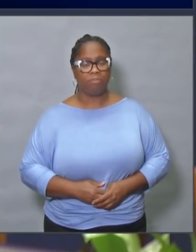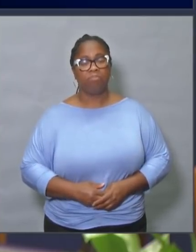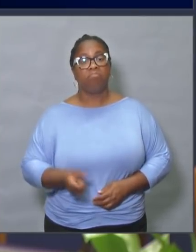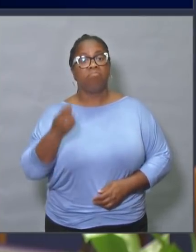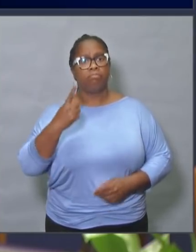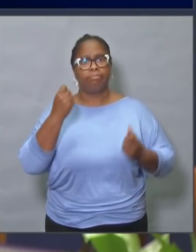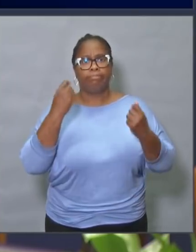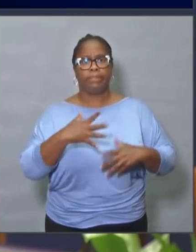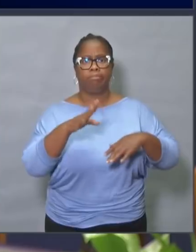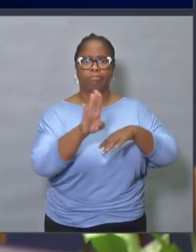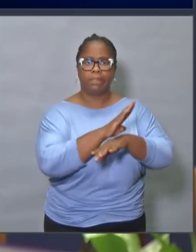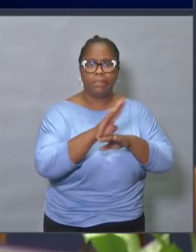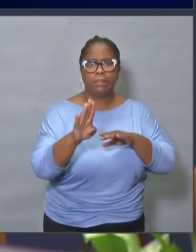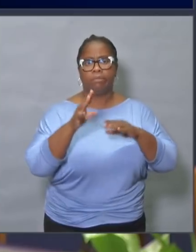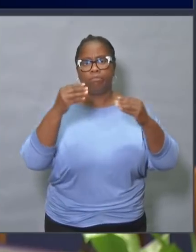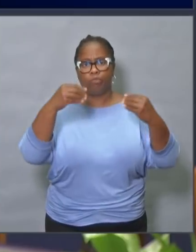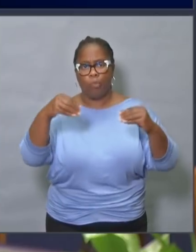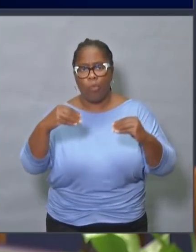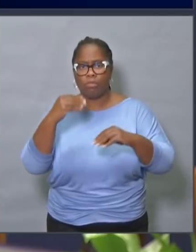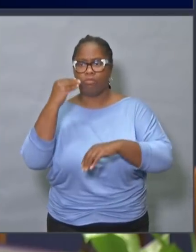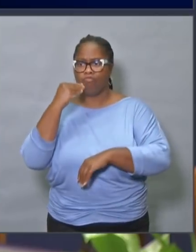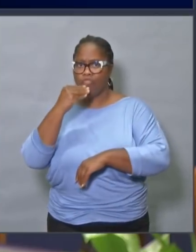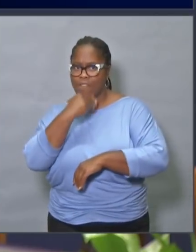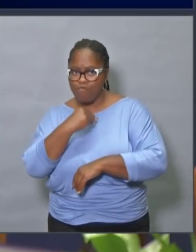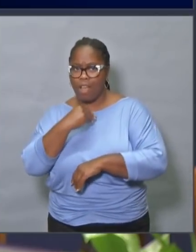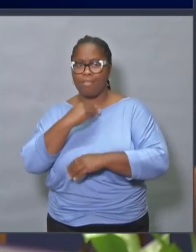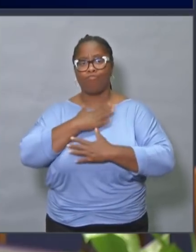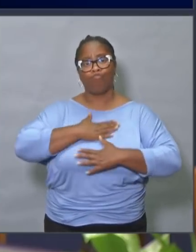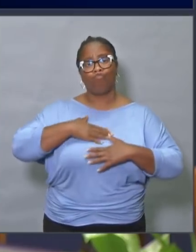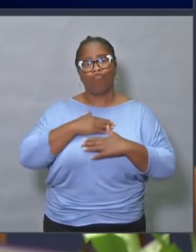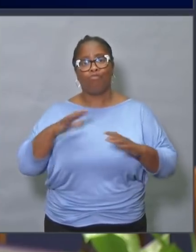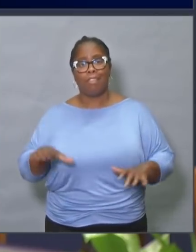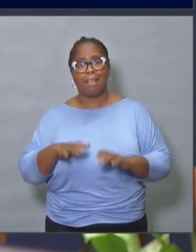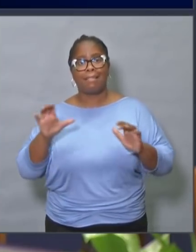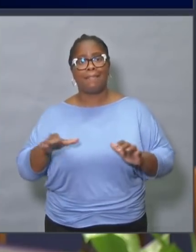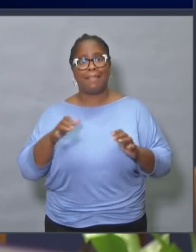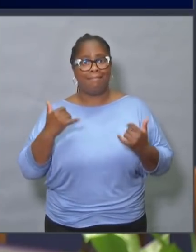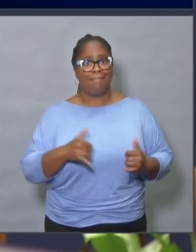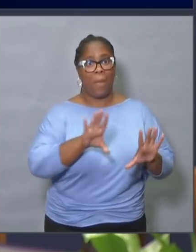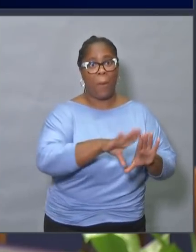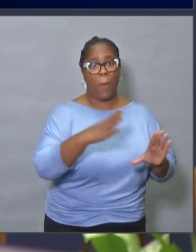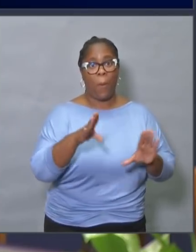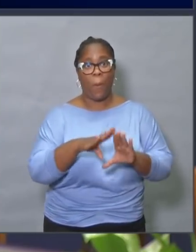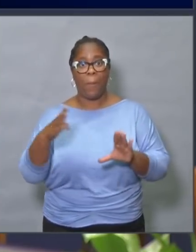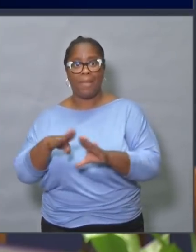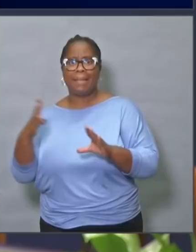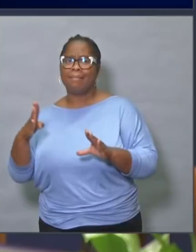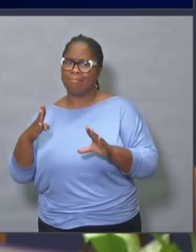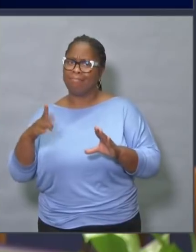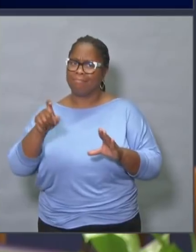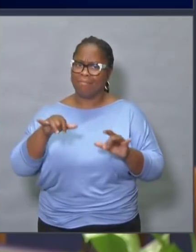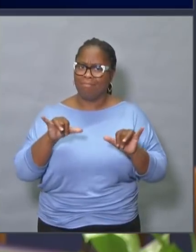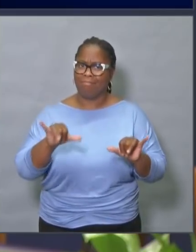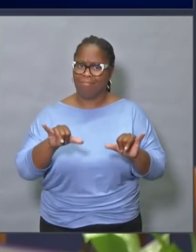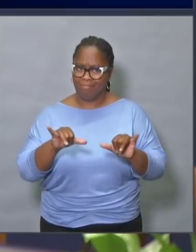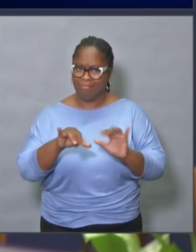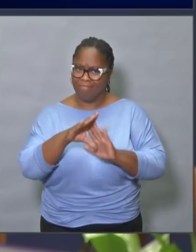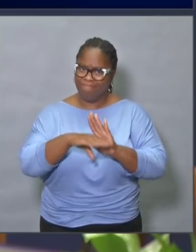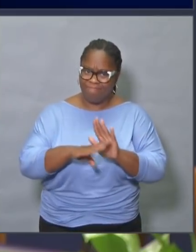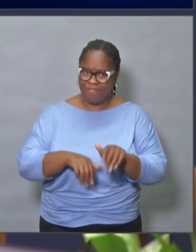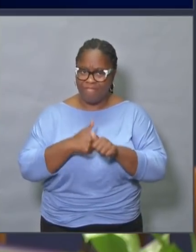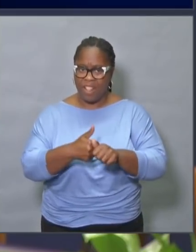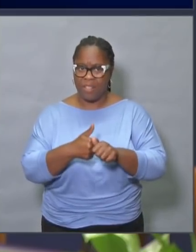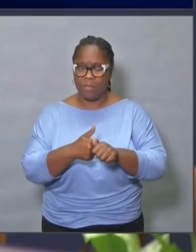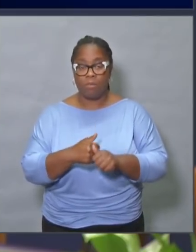many businesses, retailers, restaurants, and recreational activities that have reopened. Finally, if you're going to engage in your